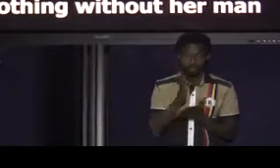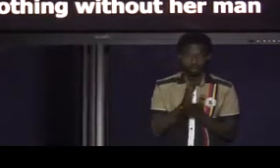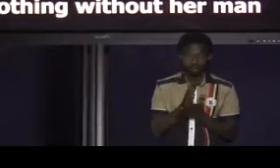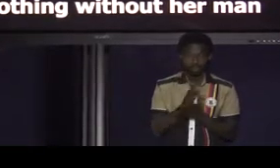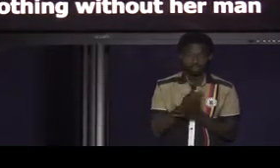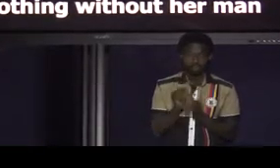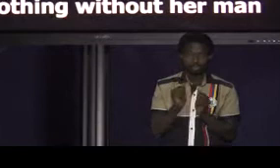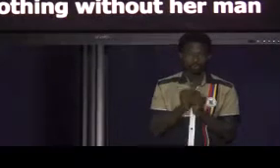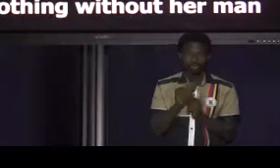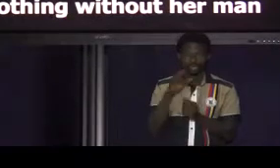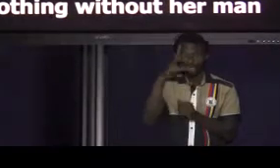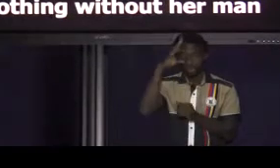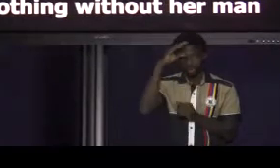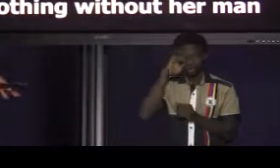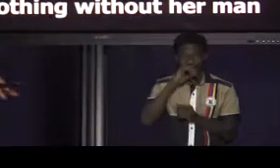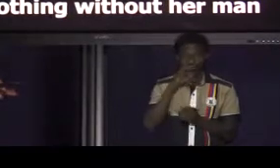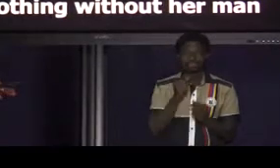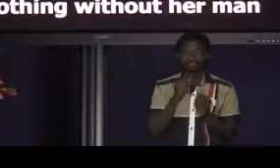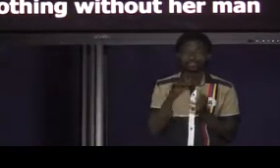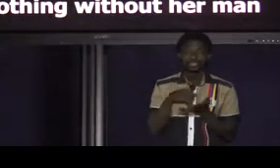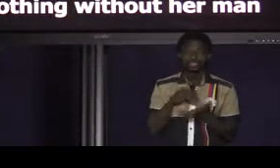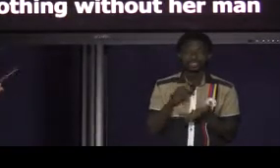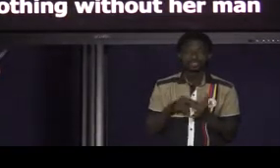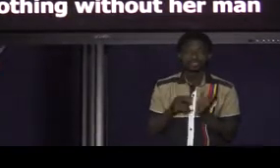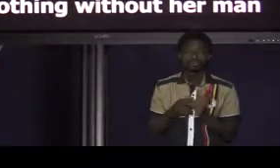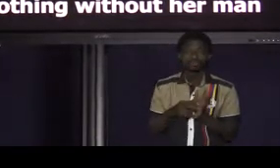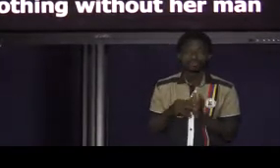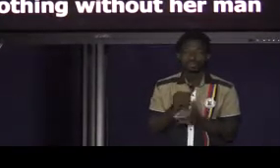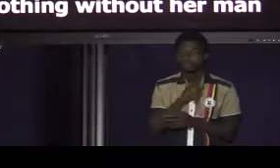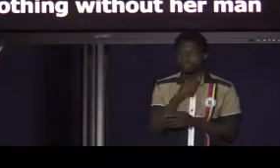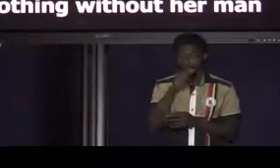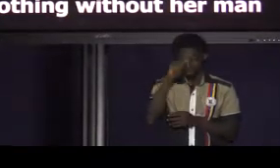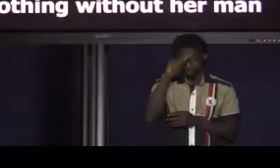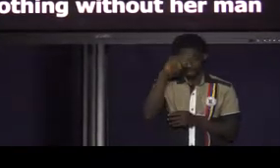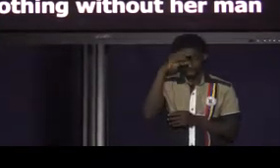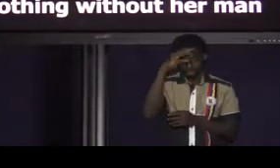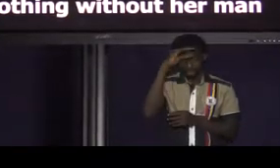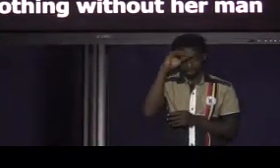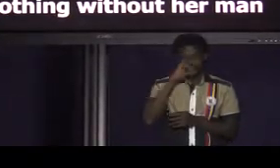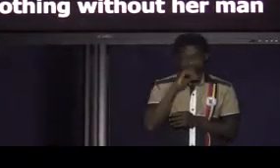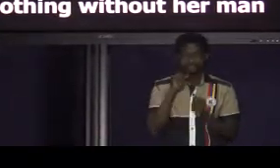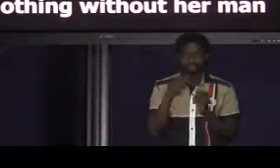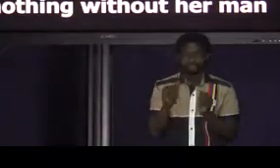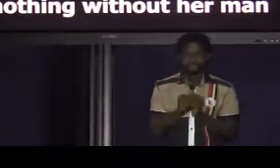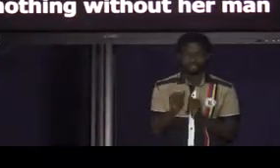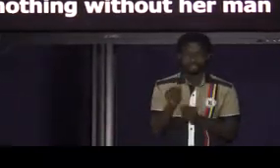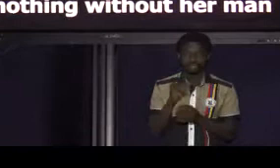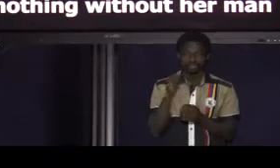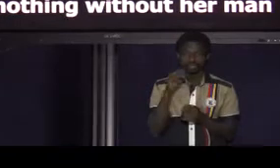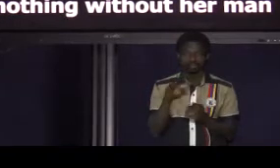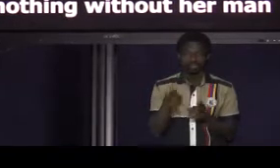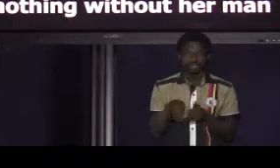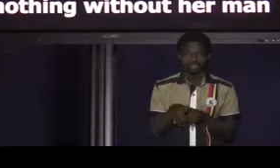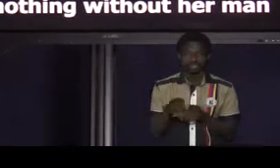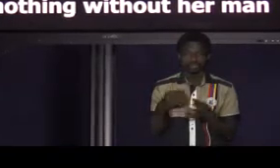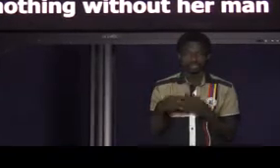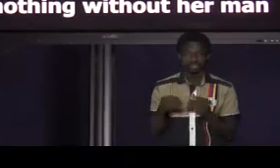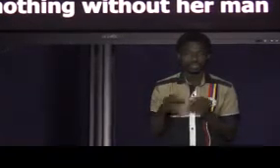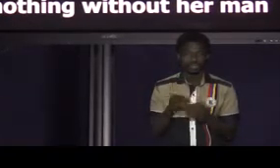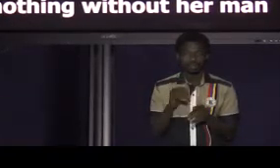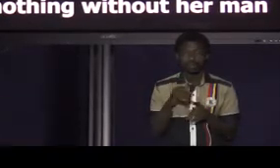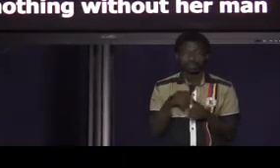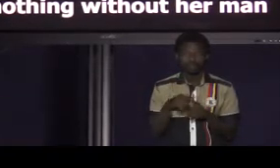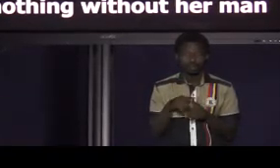nothing. It means that the man is nothing without the woman. The same sentence, but due to the placement of